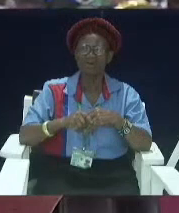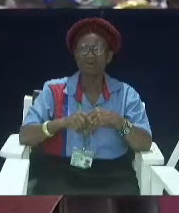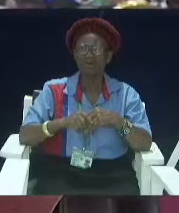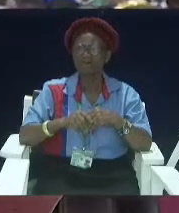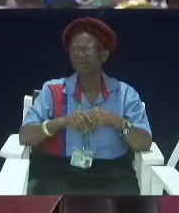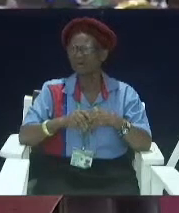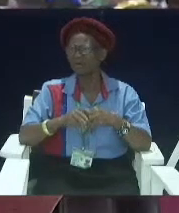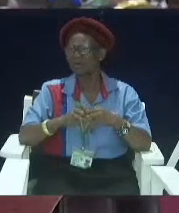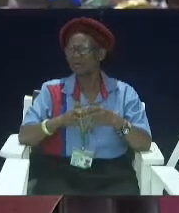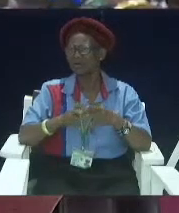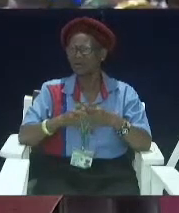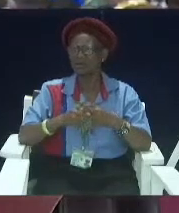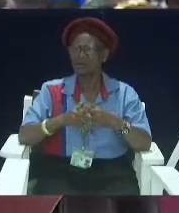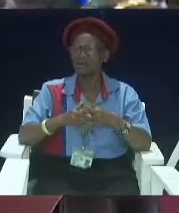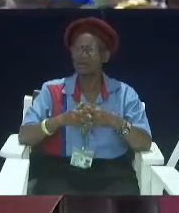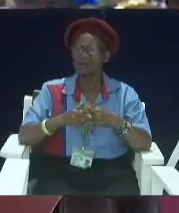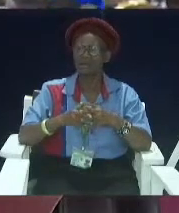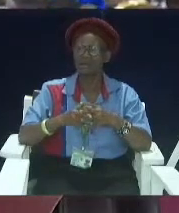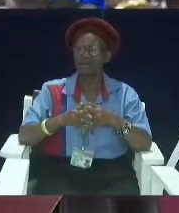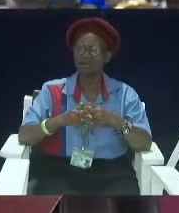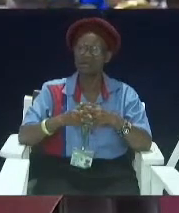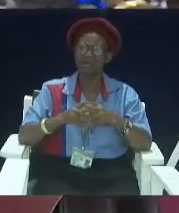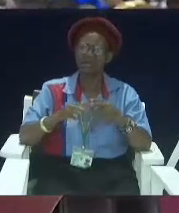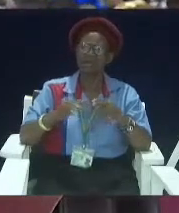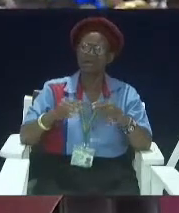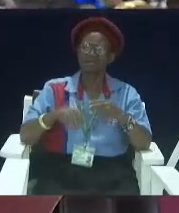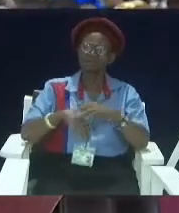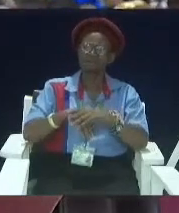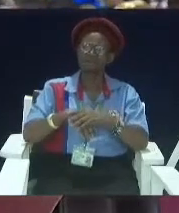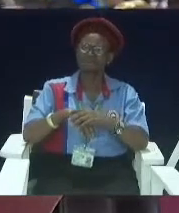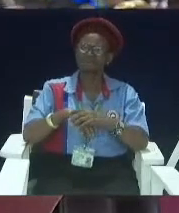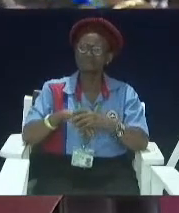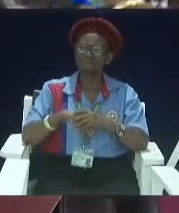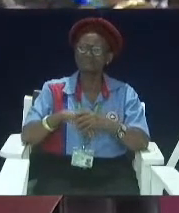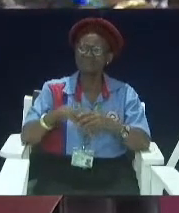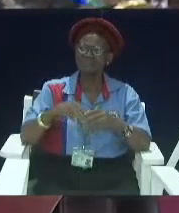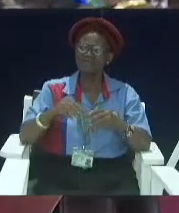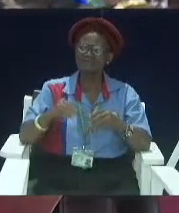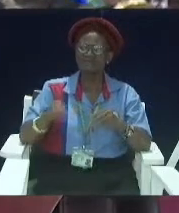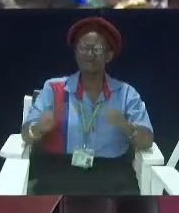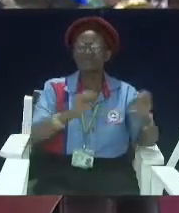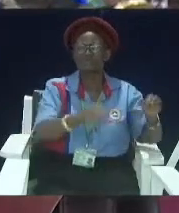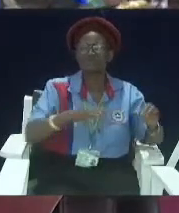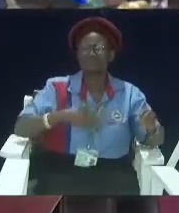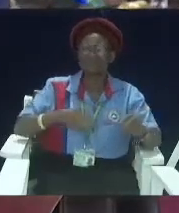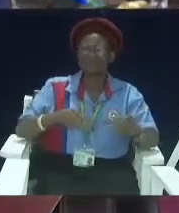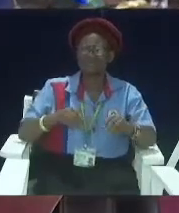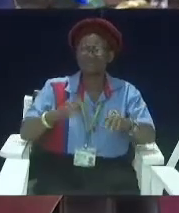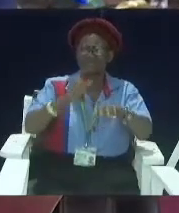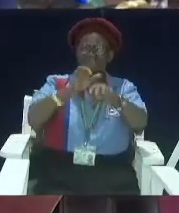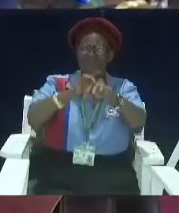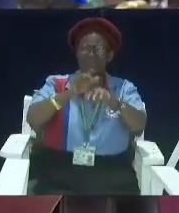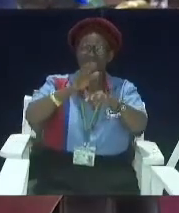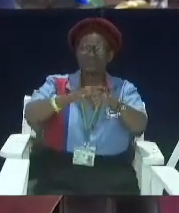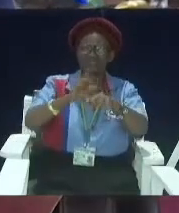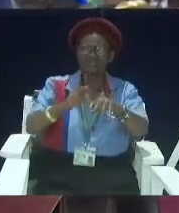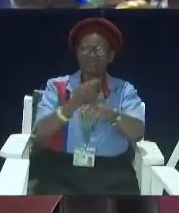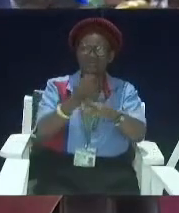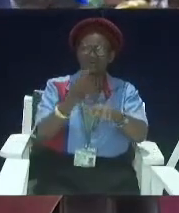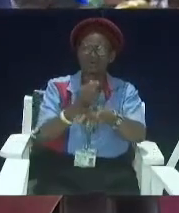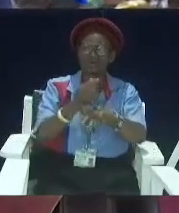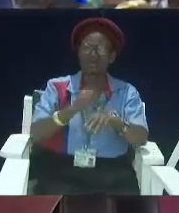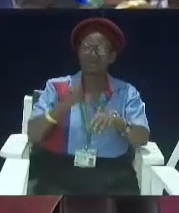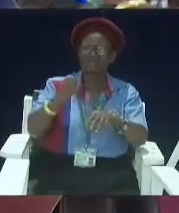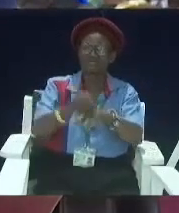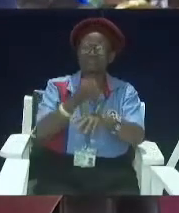out of the miry clay, and set my feet upon a rock and